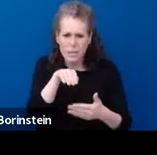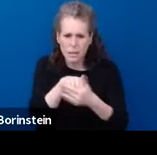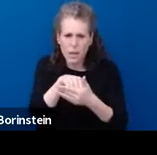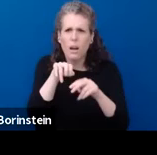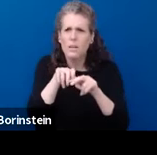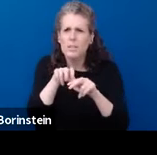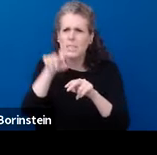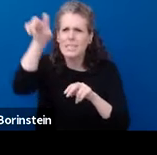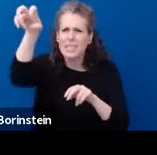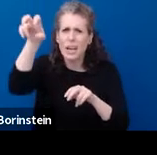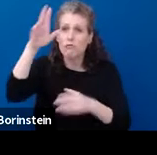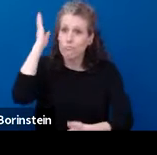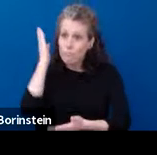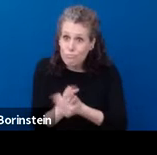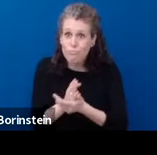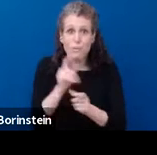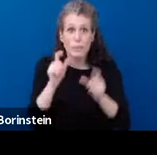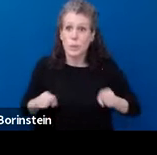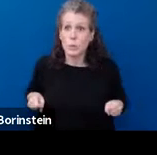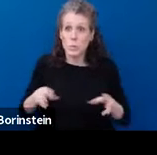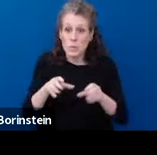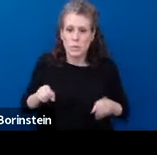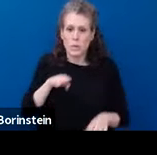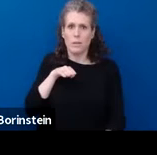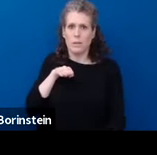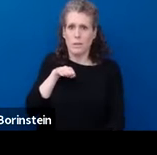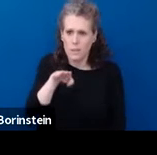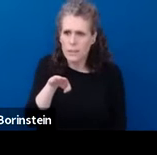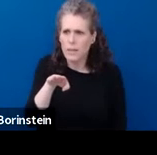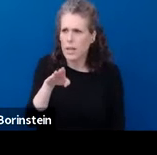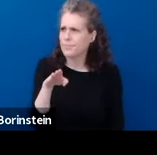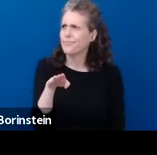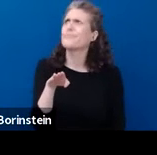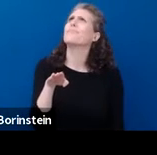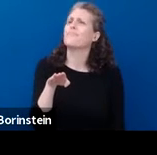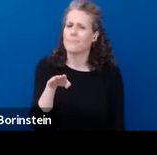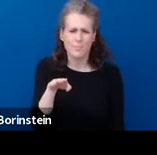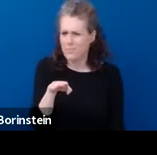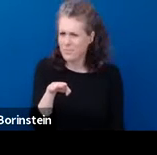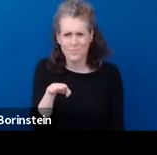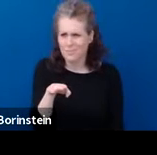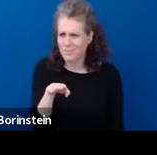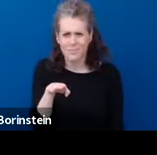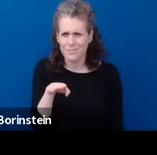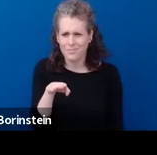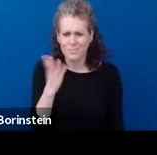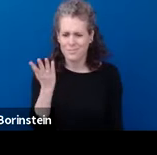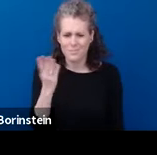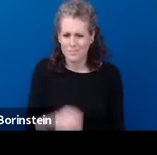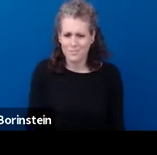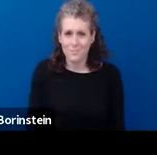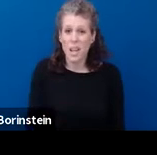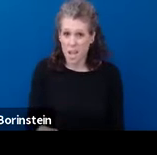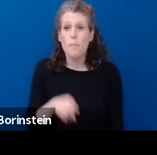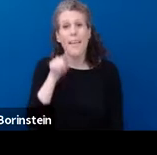really be used for any accessibility measures at all. And this is how it really can end up. This is the risk